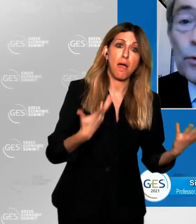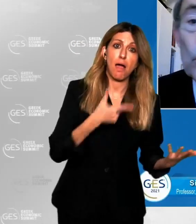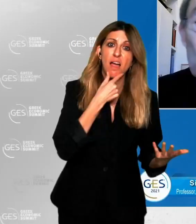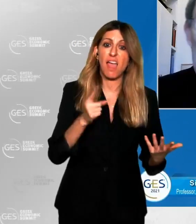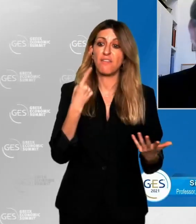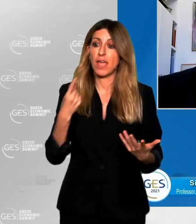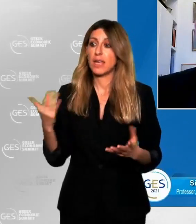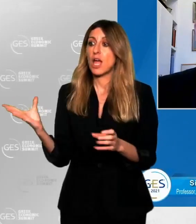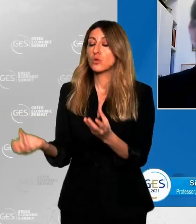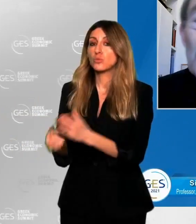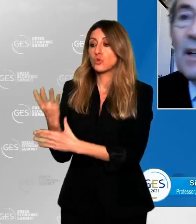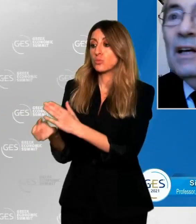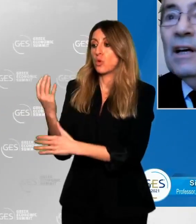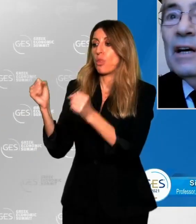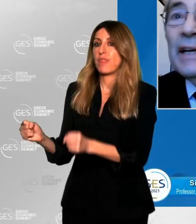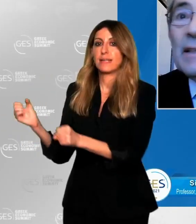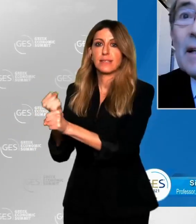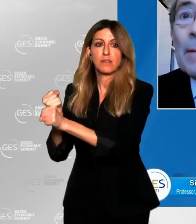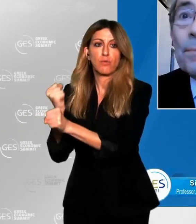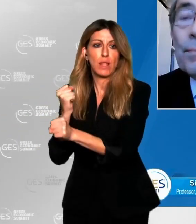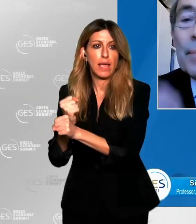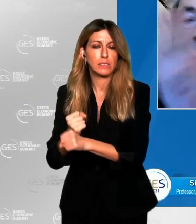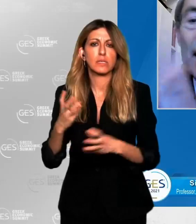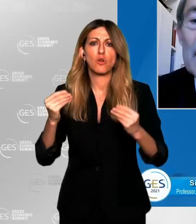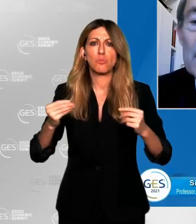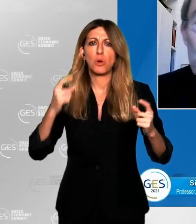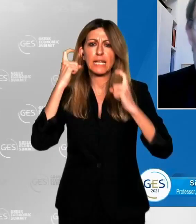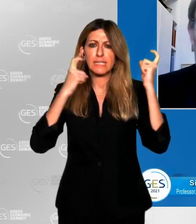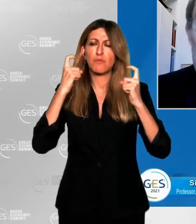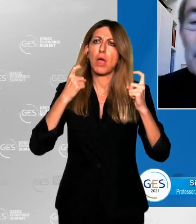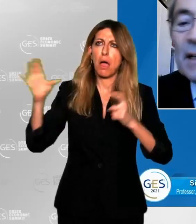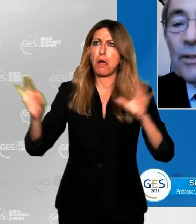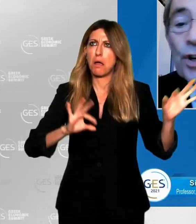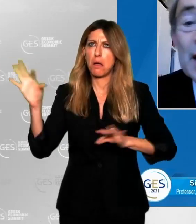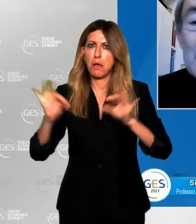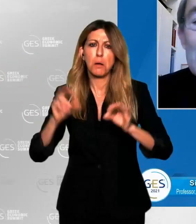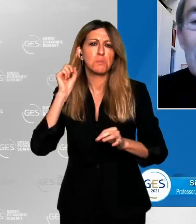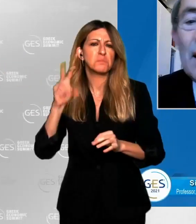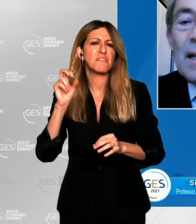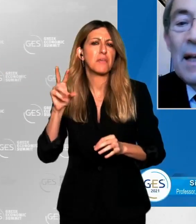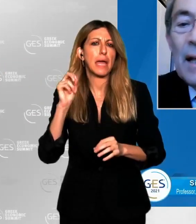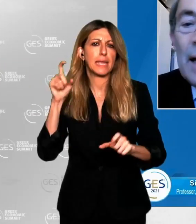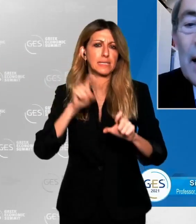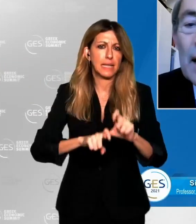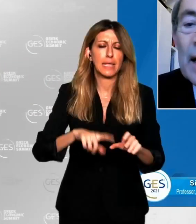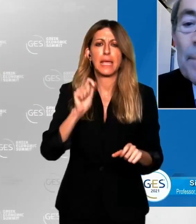Apple, of Google, of Facebook, and other digital giants.